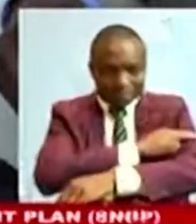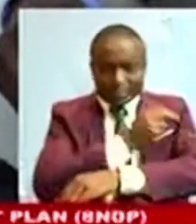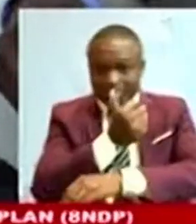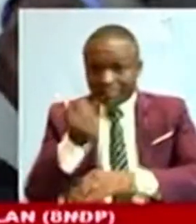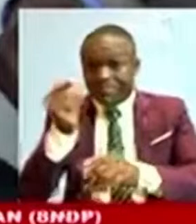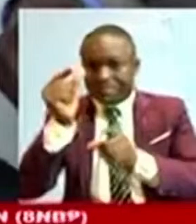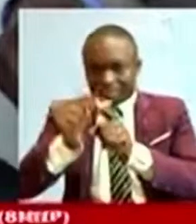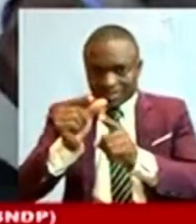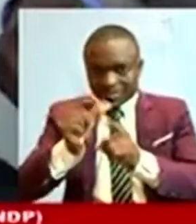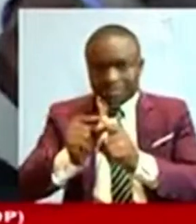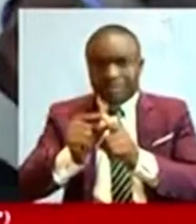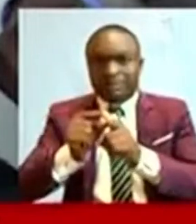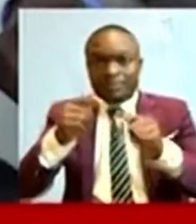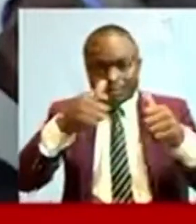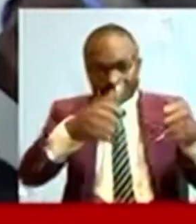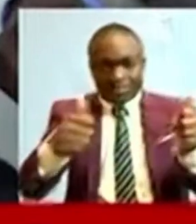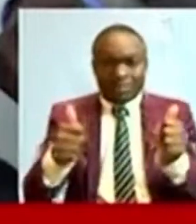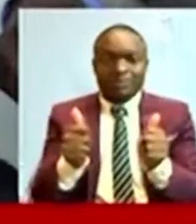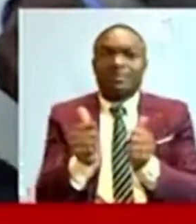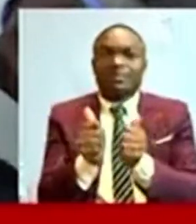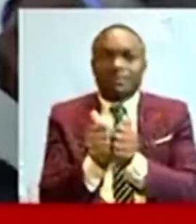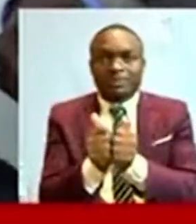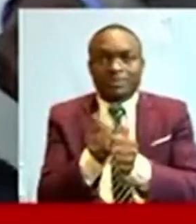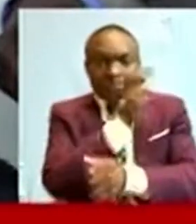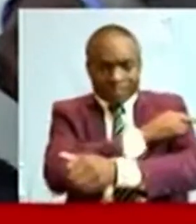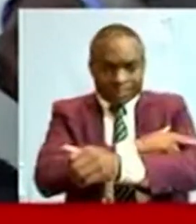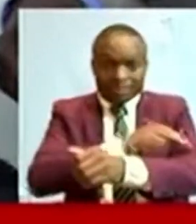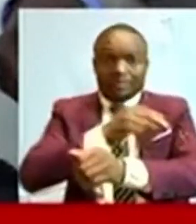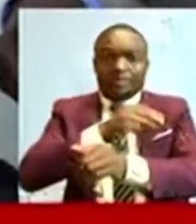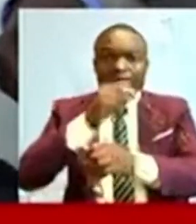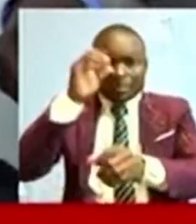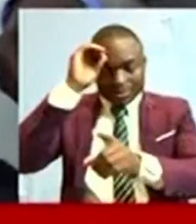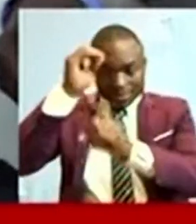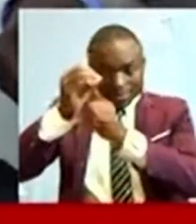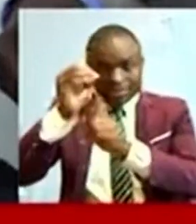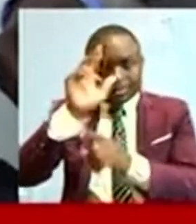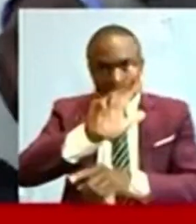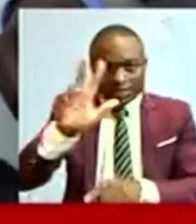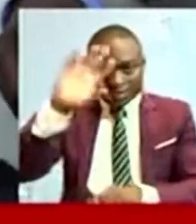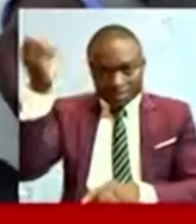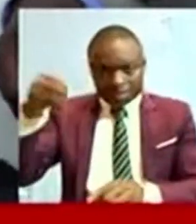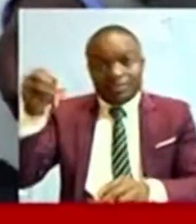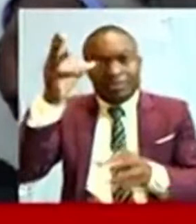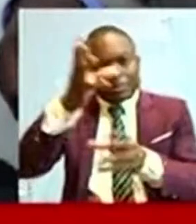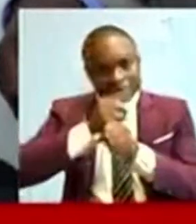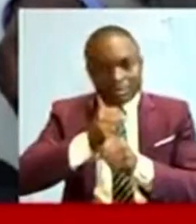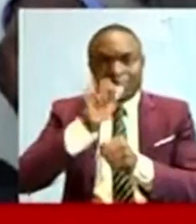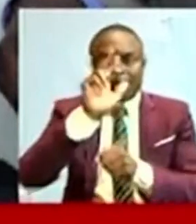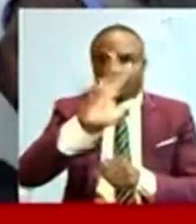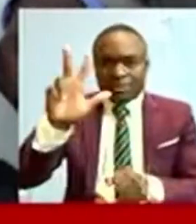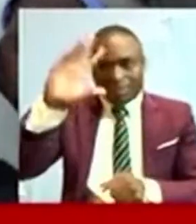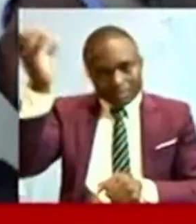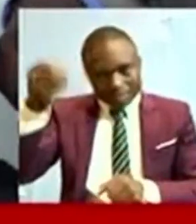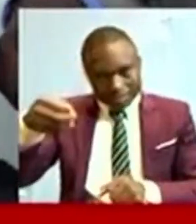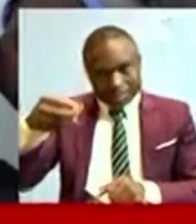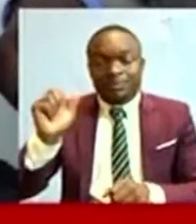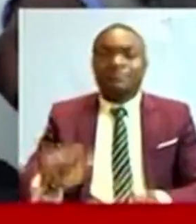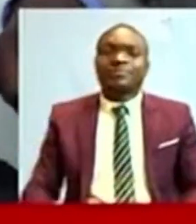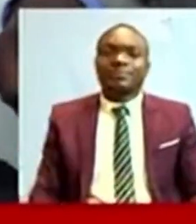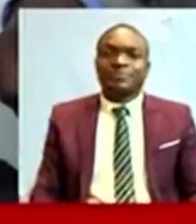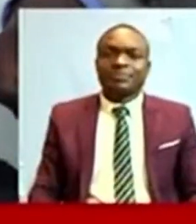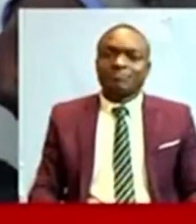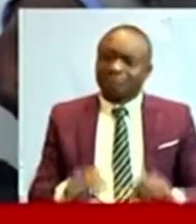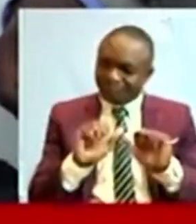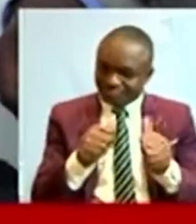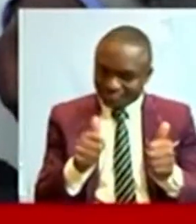words, general hospitals. The target was 33%, the achievement was 33%. It was